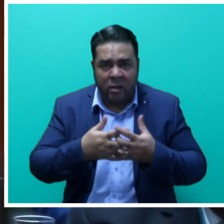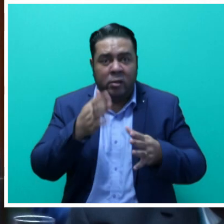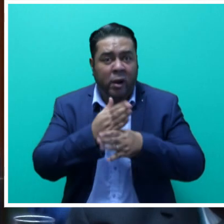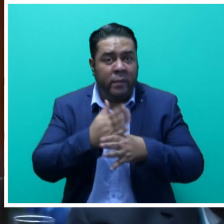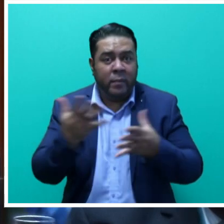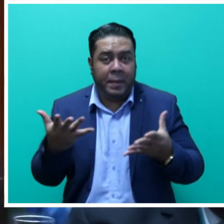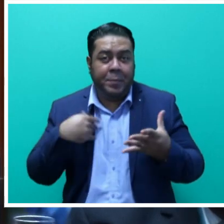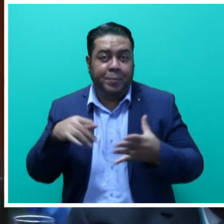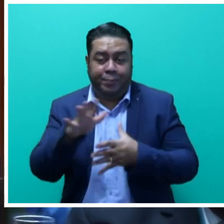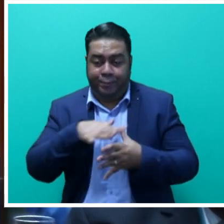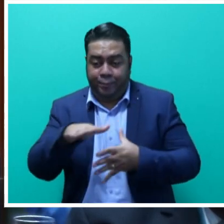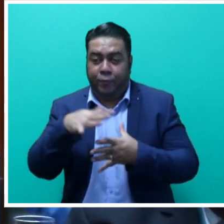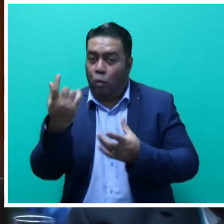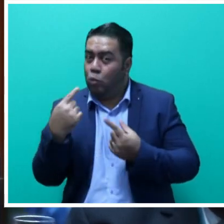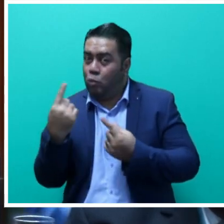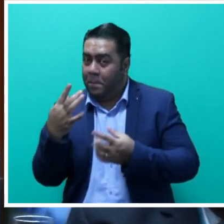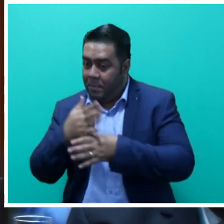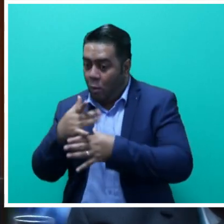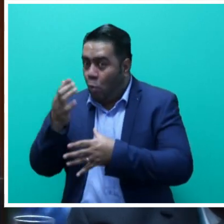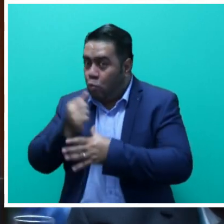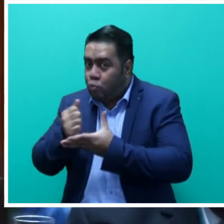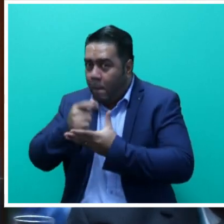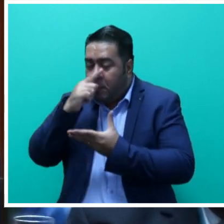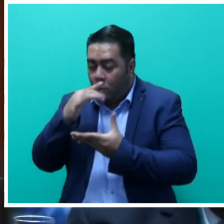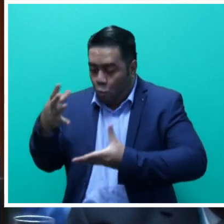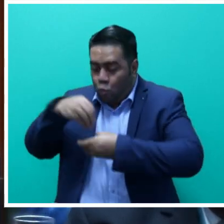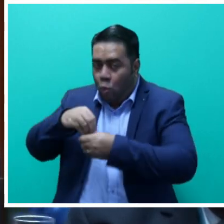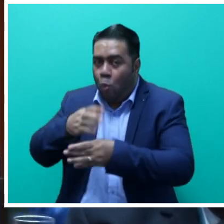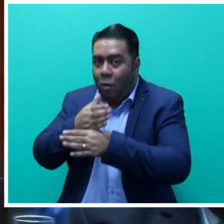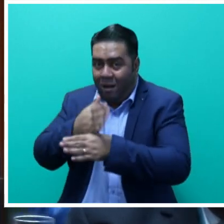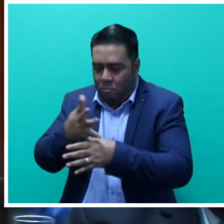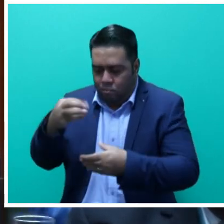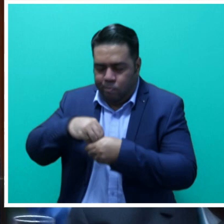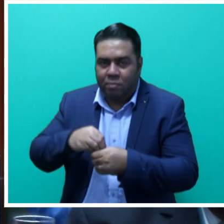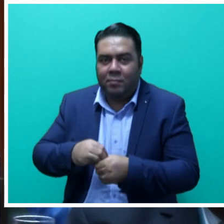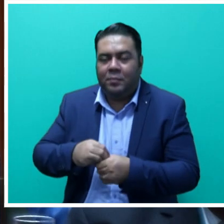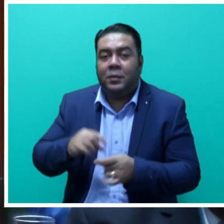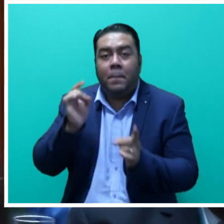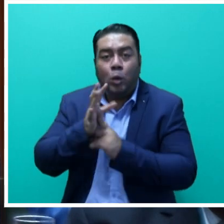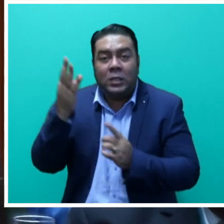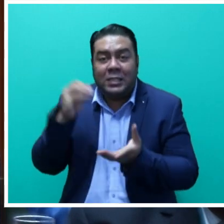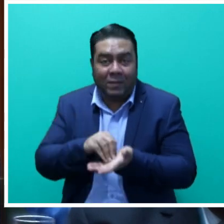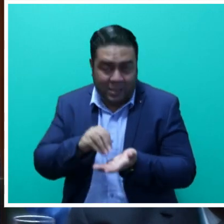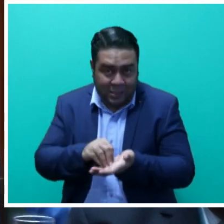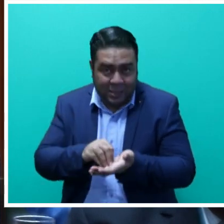created by gender, number of people with improved, resilient, essential services, number of people